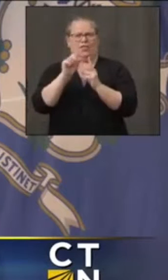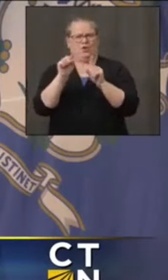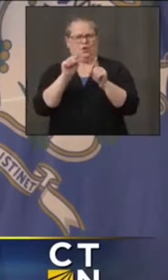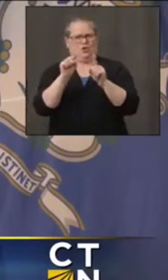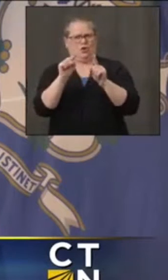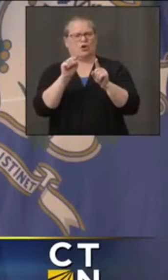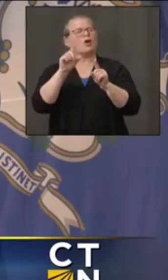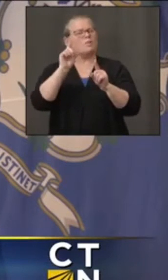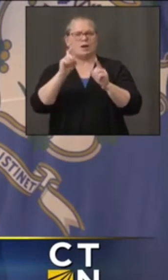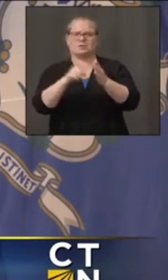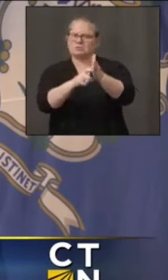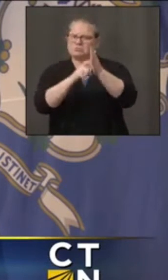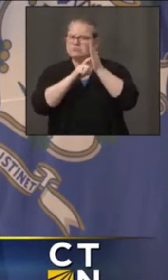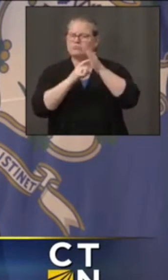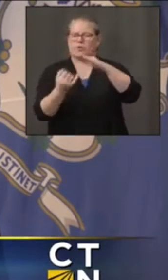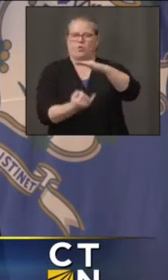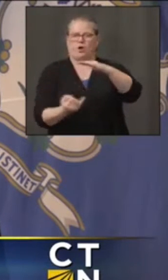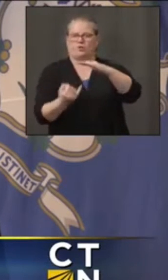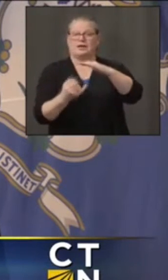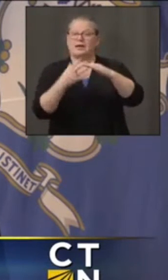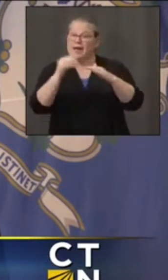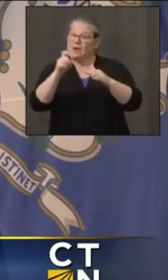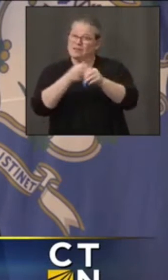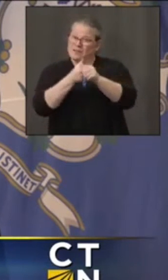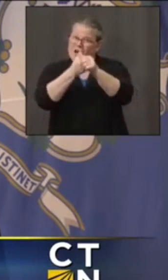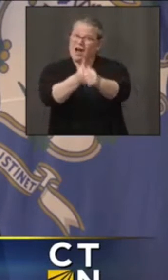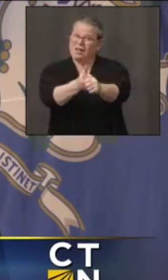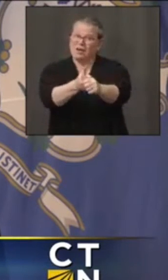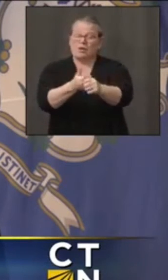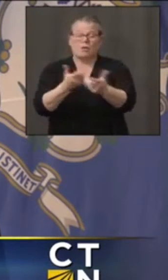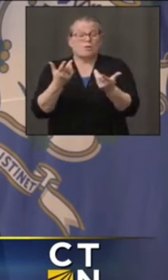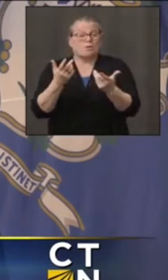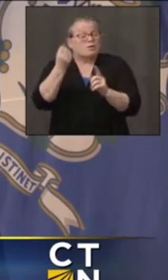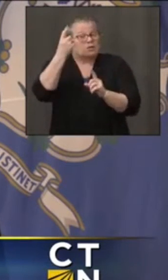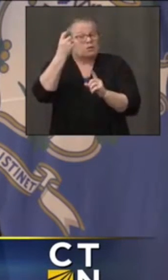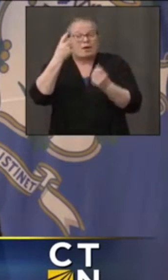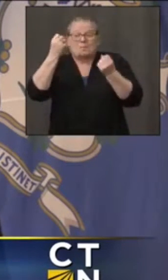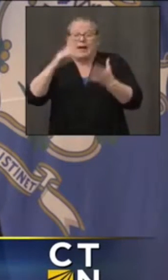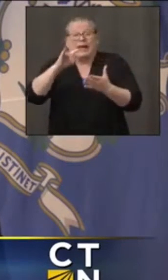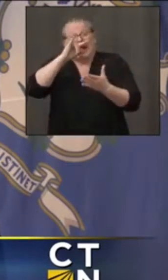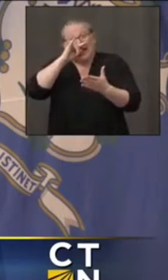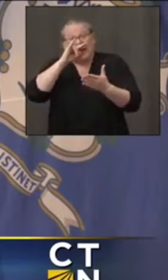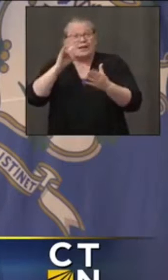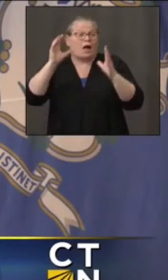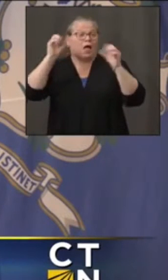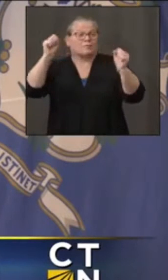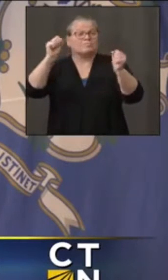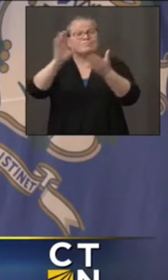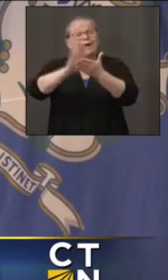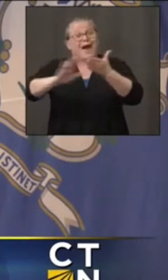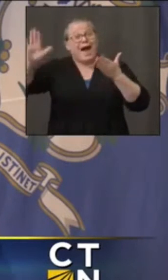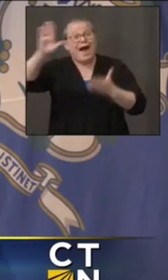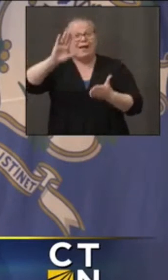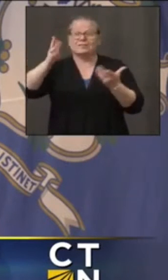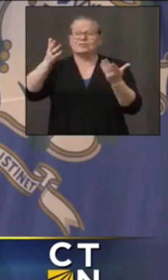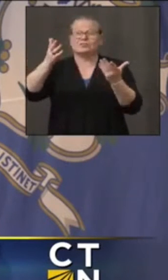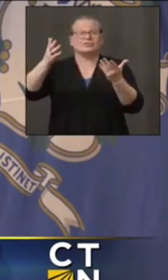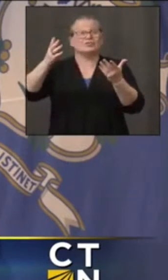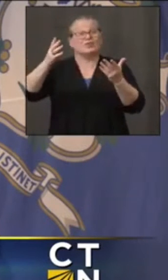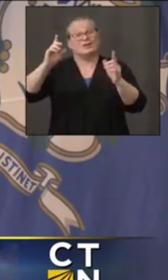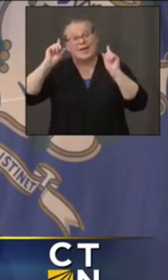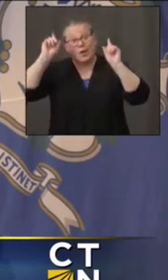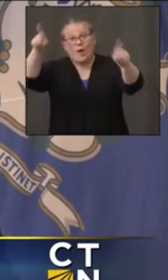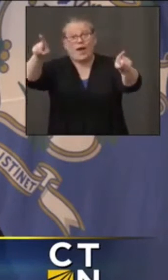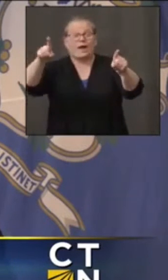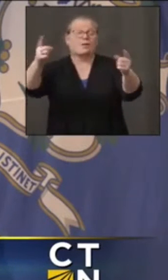And I say that really to a lot of great kids who are coming back for Thanksgiving. Maybe they're coming back from University of Wisconsin or University of